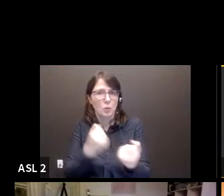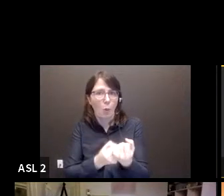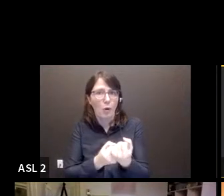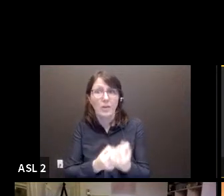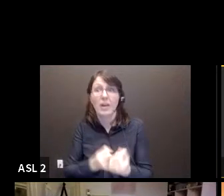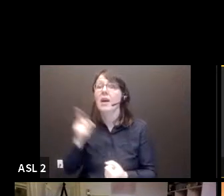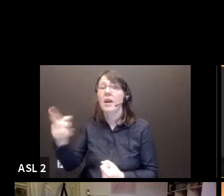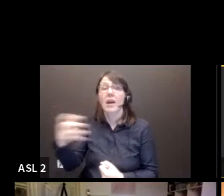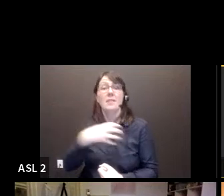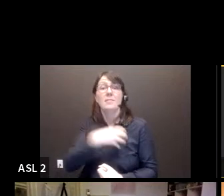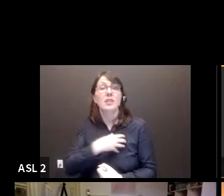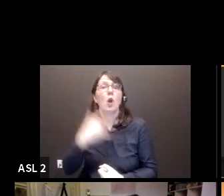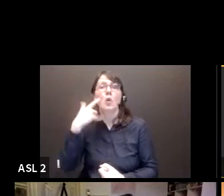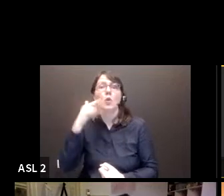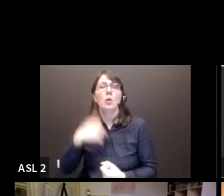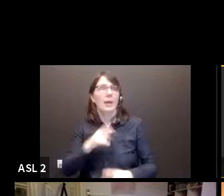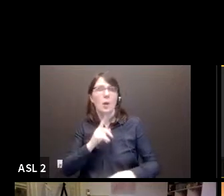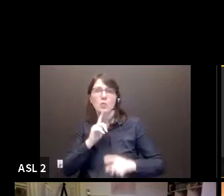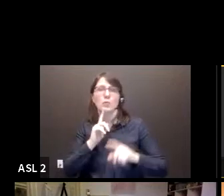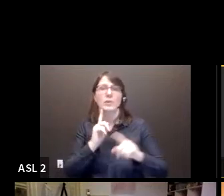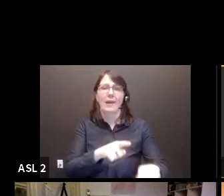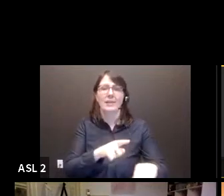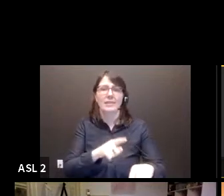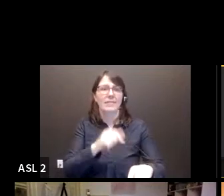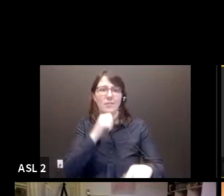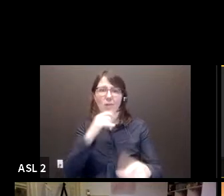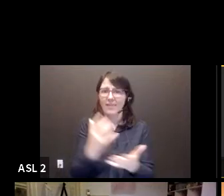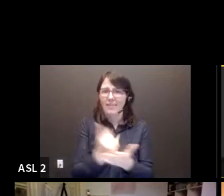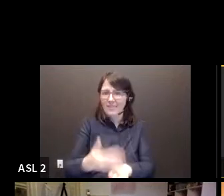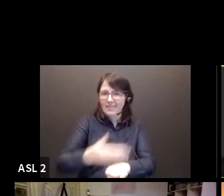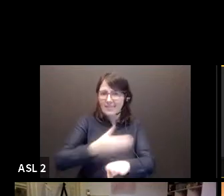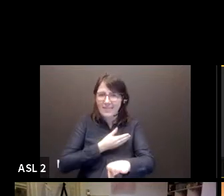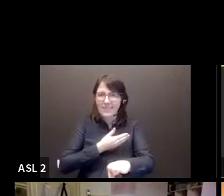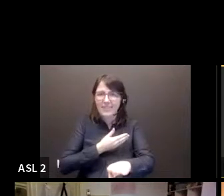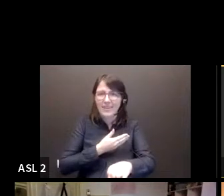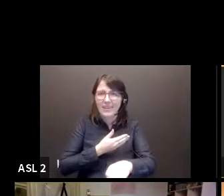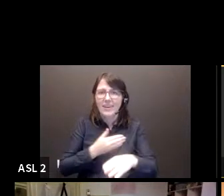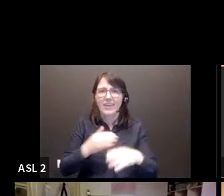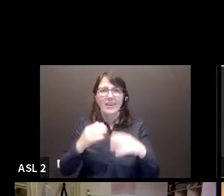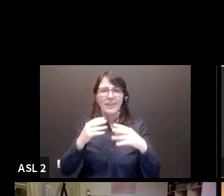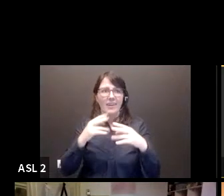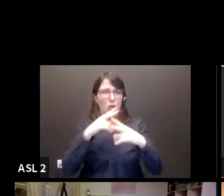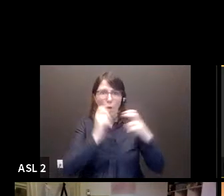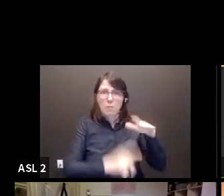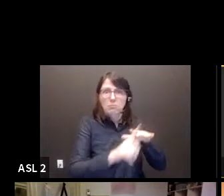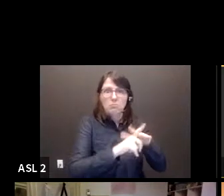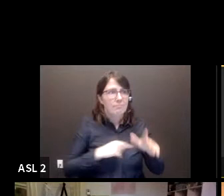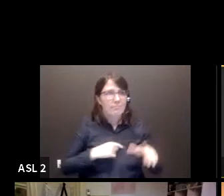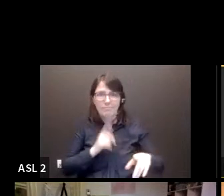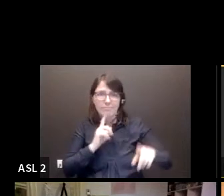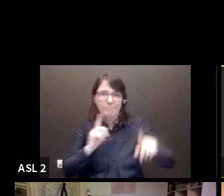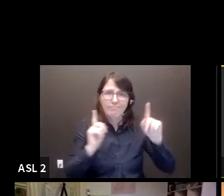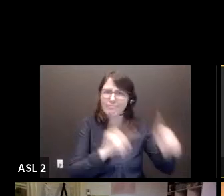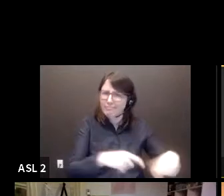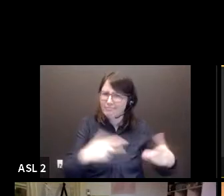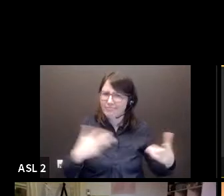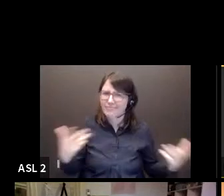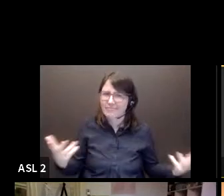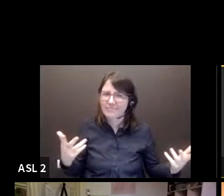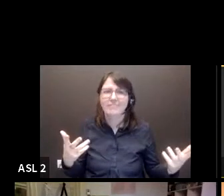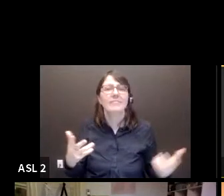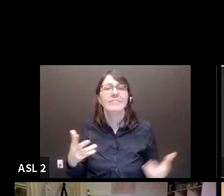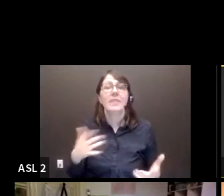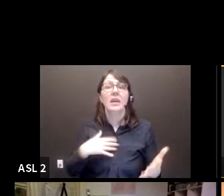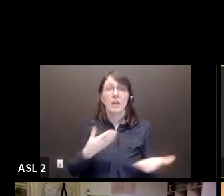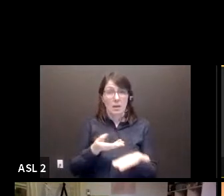respond to such a wide array of calls they could not possibly be specialized in all of their responsibilities freezing the budget is not the